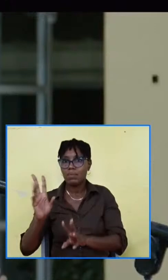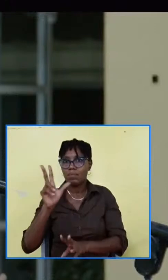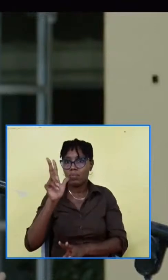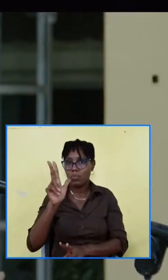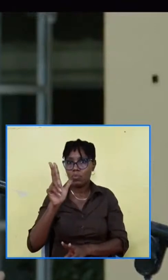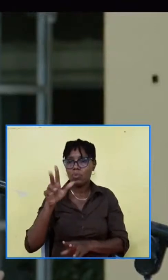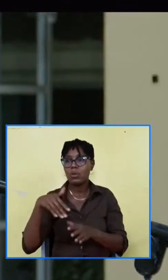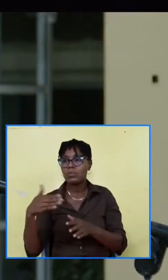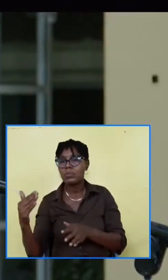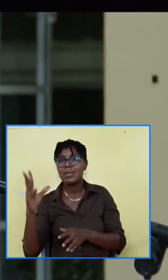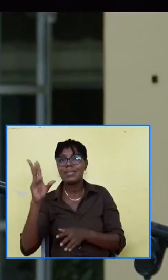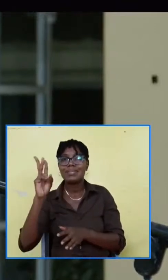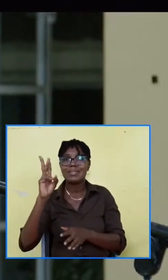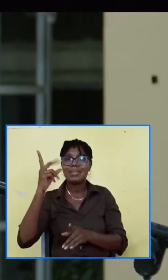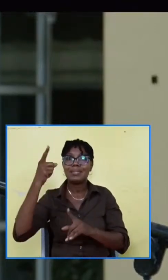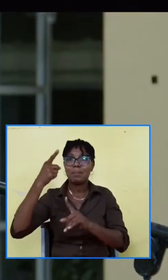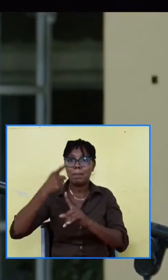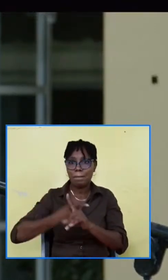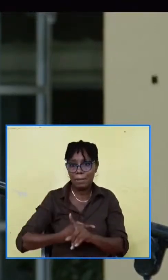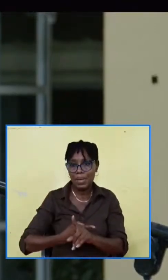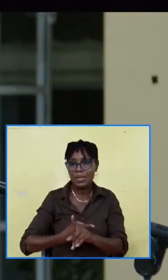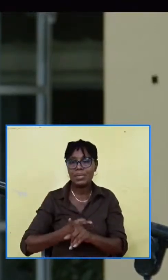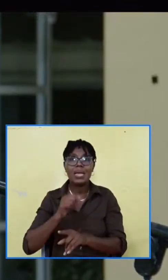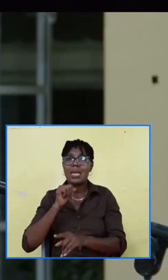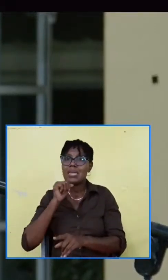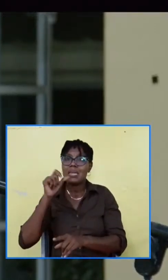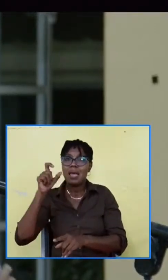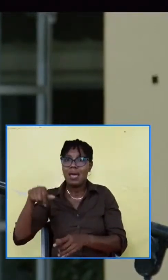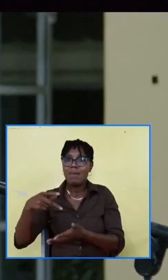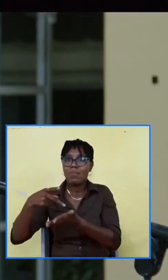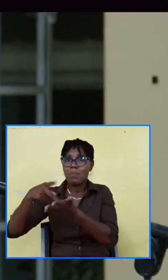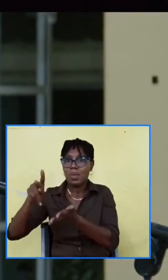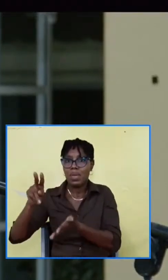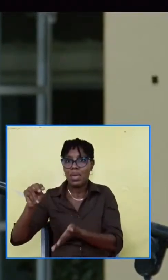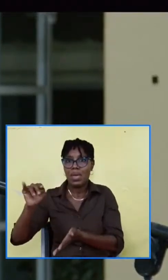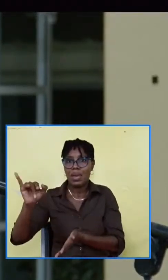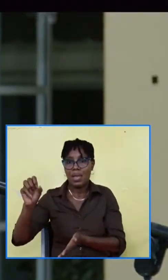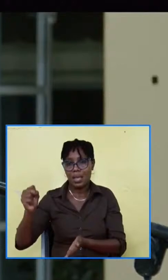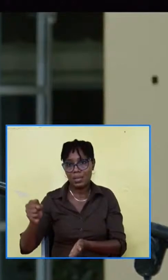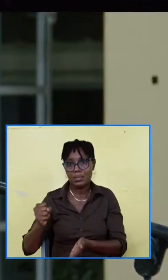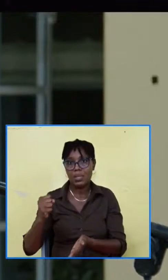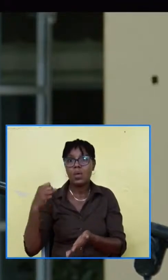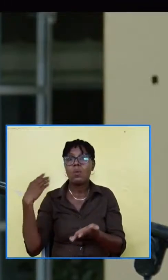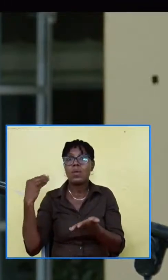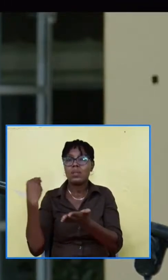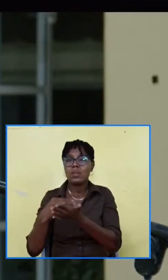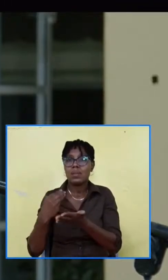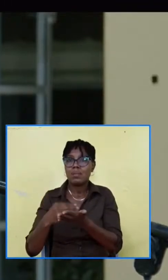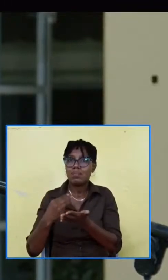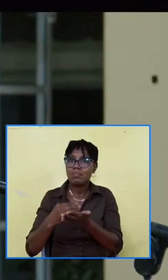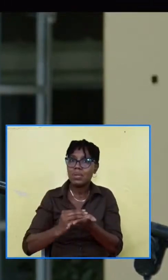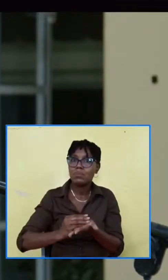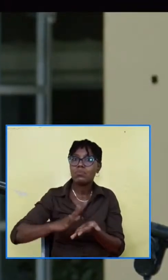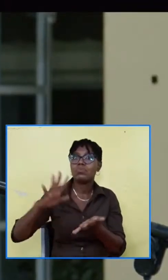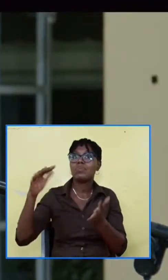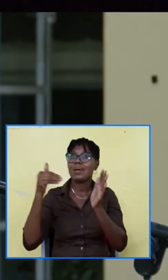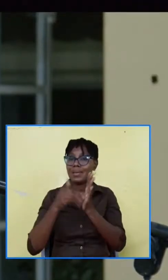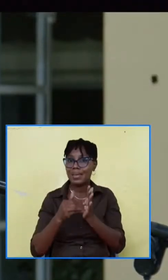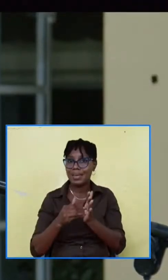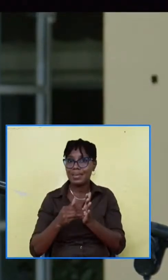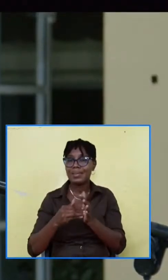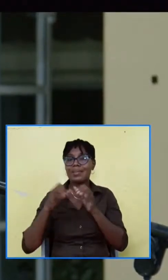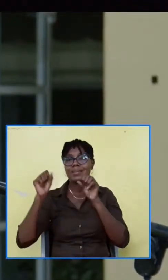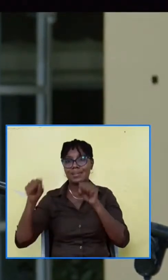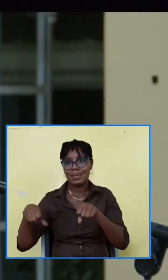6 months so that when their cash flow caught up, they can come and pay. About 25 employers